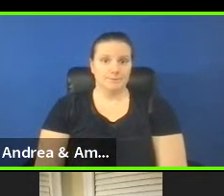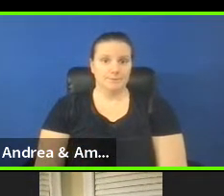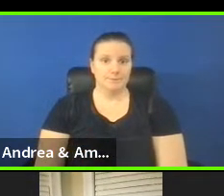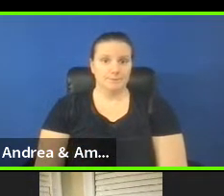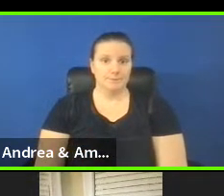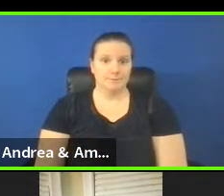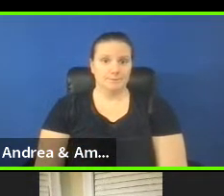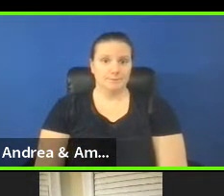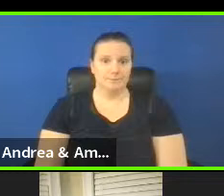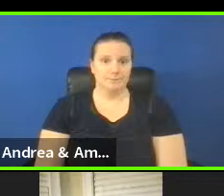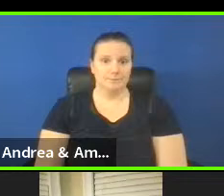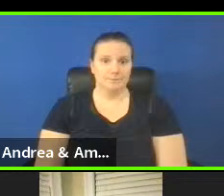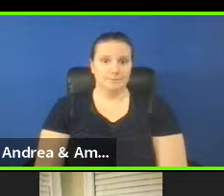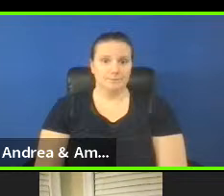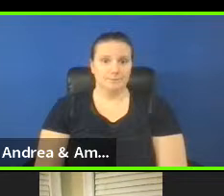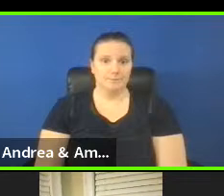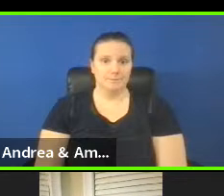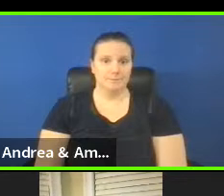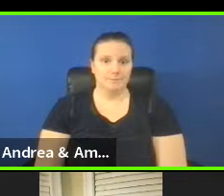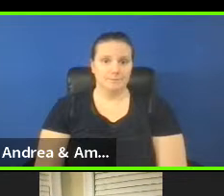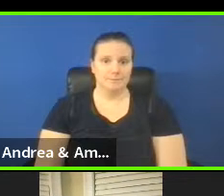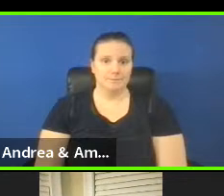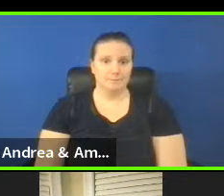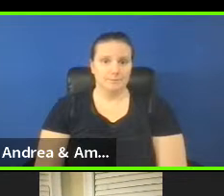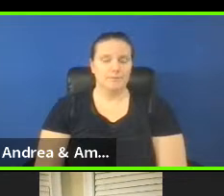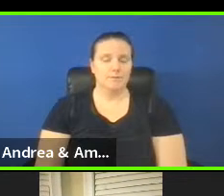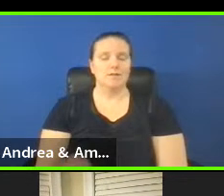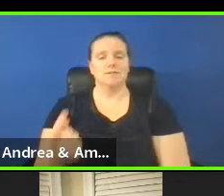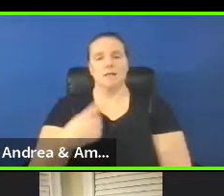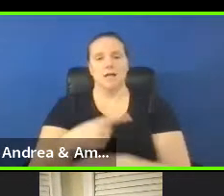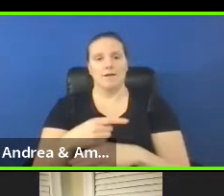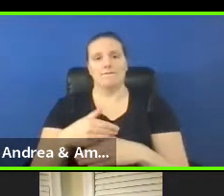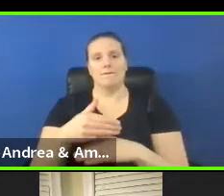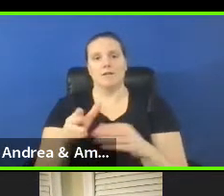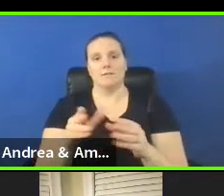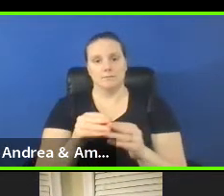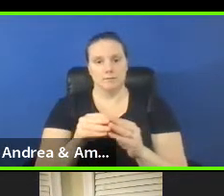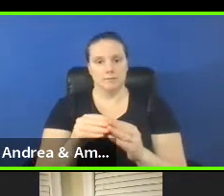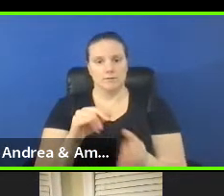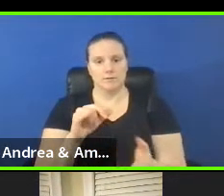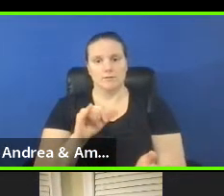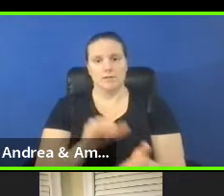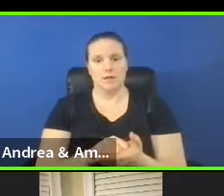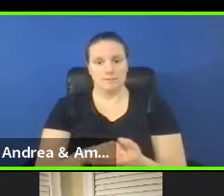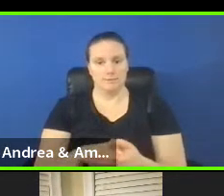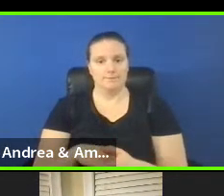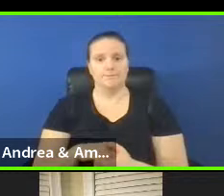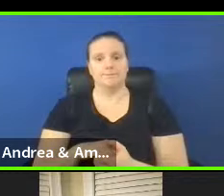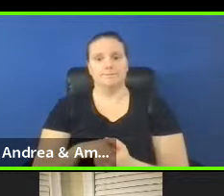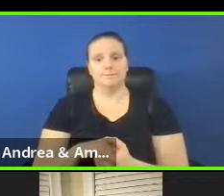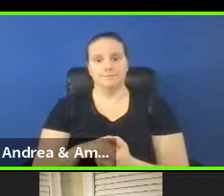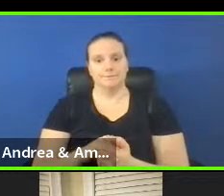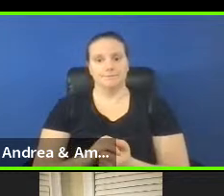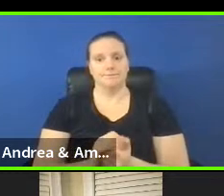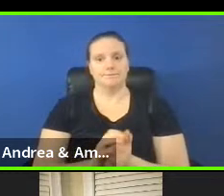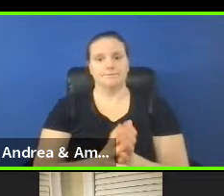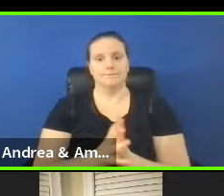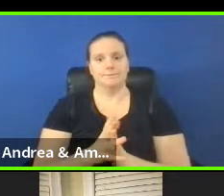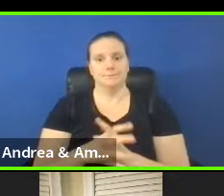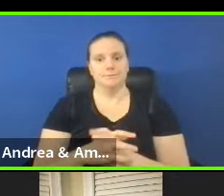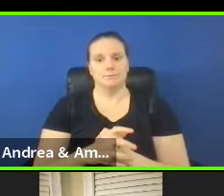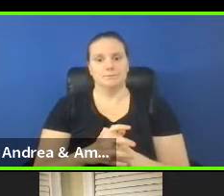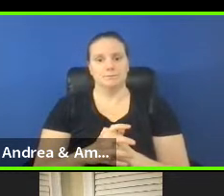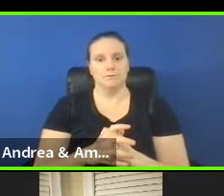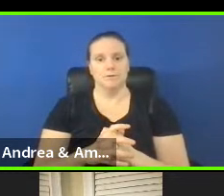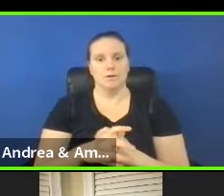Well, it has the date of our next meeting, but that is something that actually, since we've got